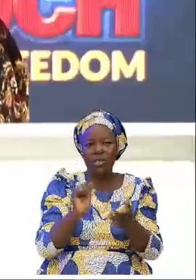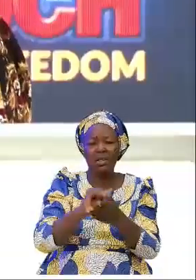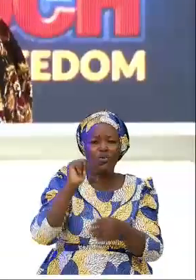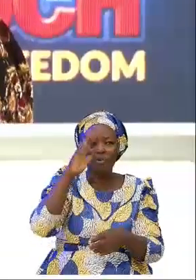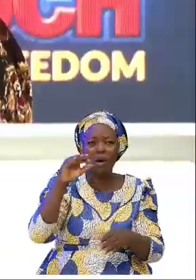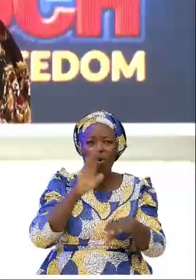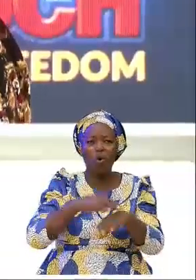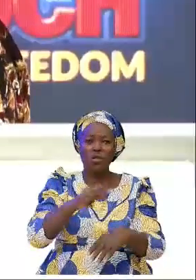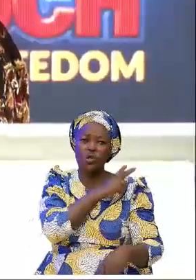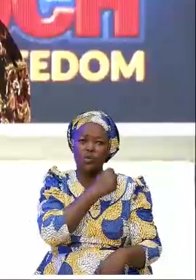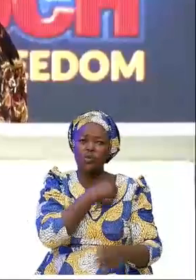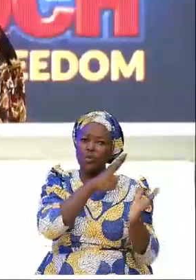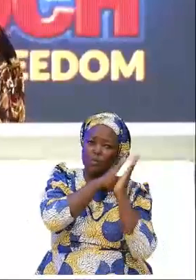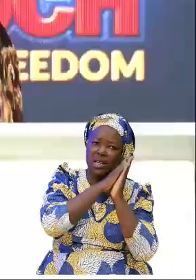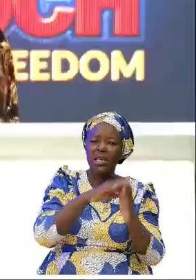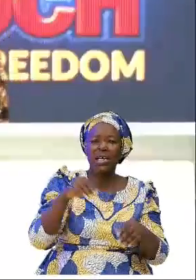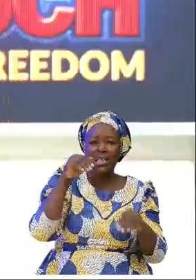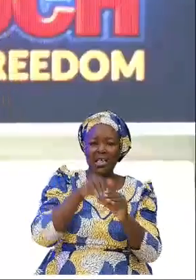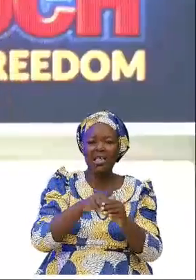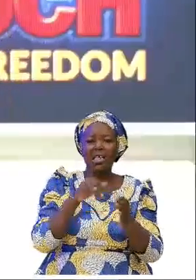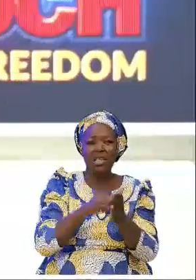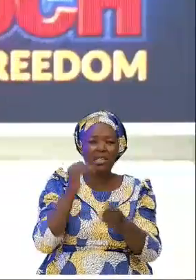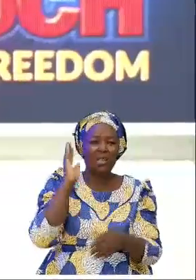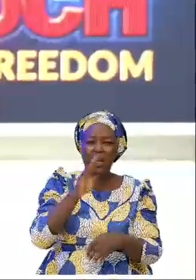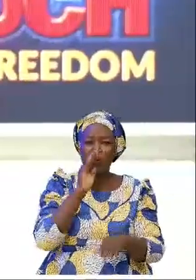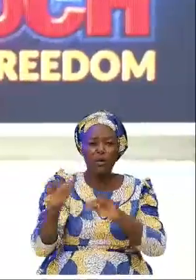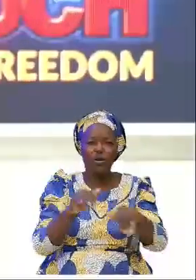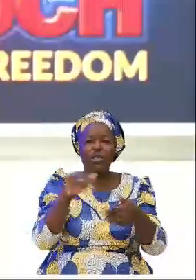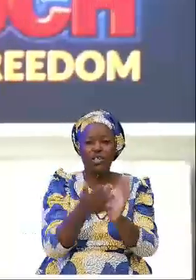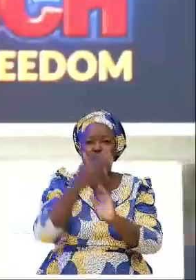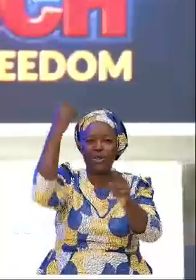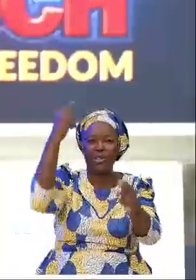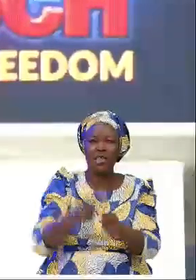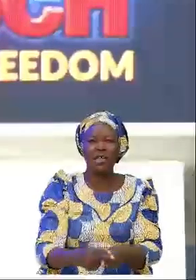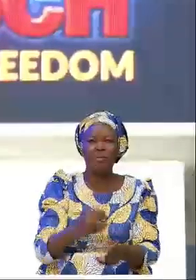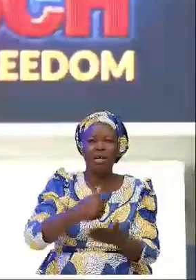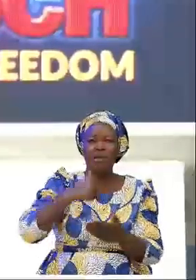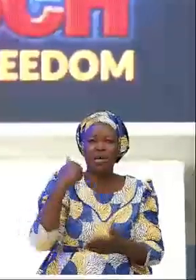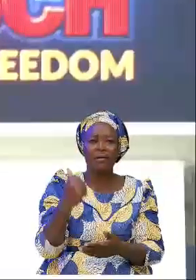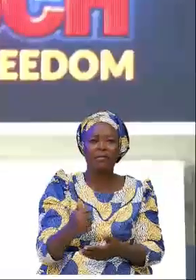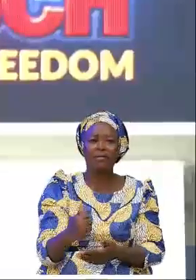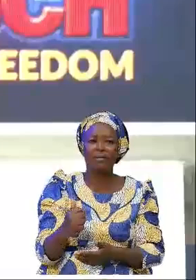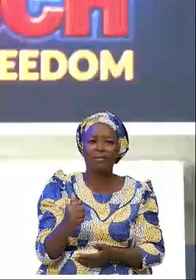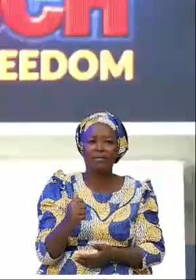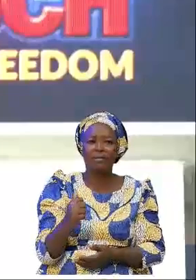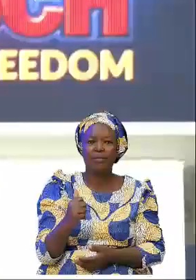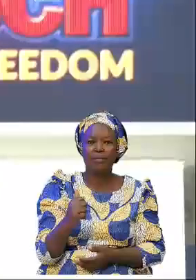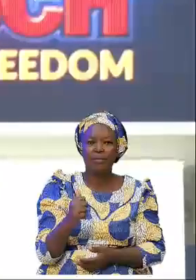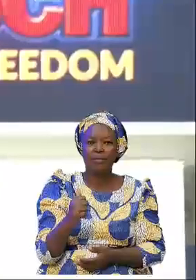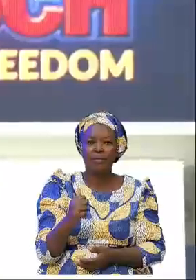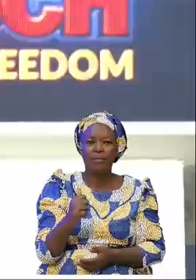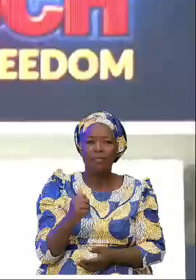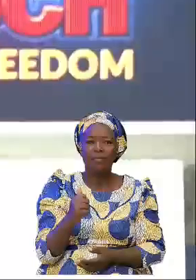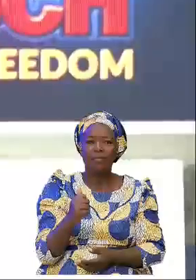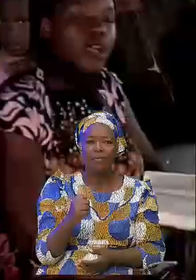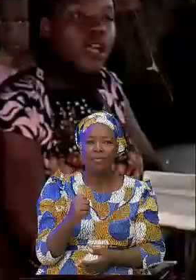the word to that man, to that woman on the hospital bed. It shall be done in